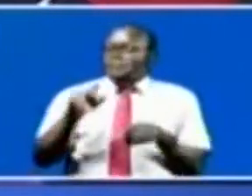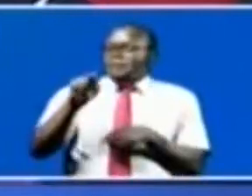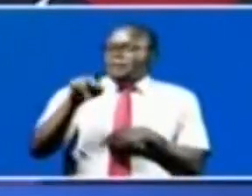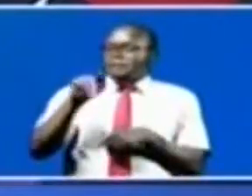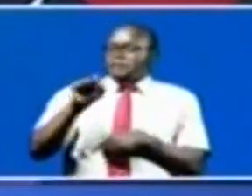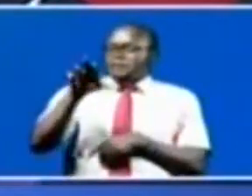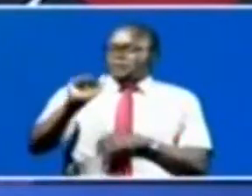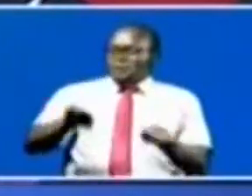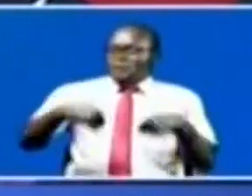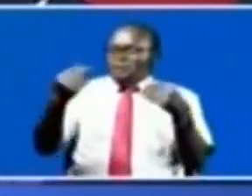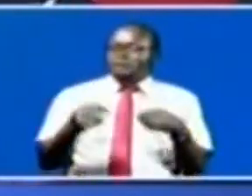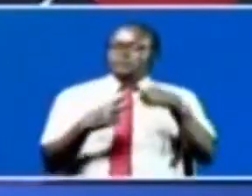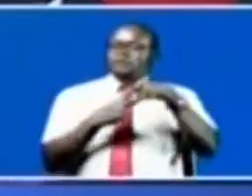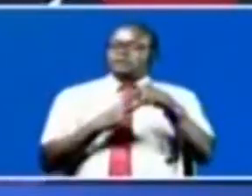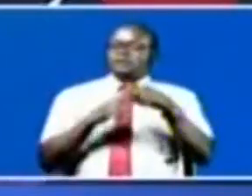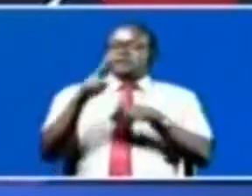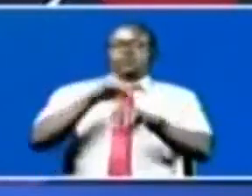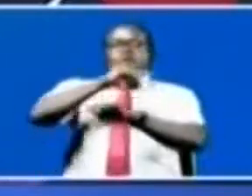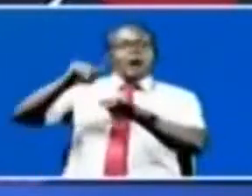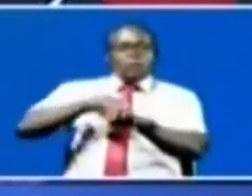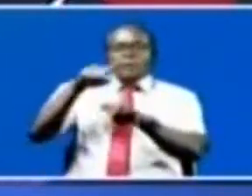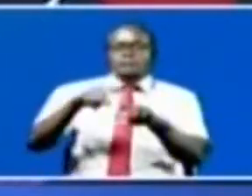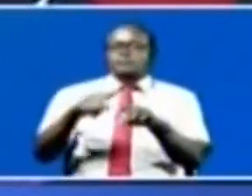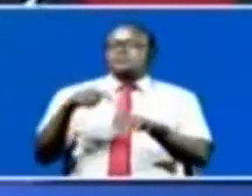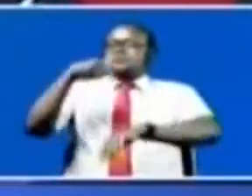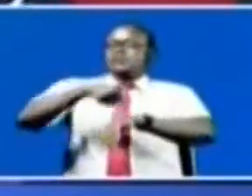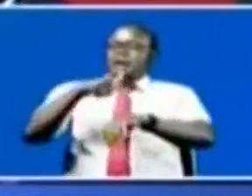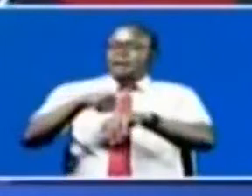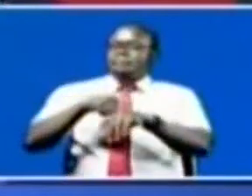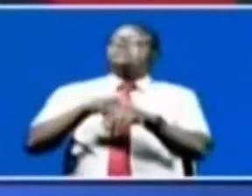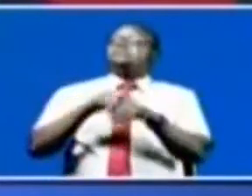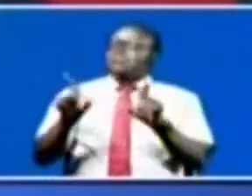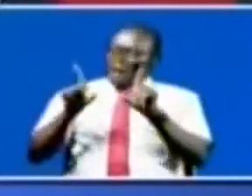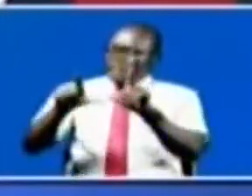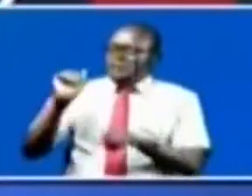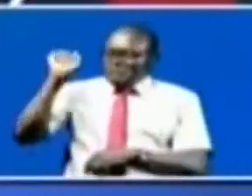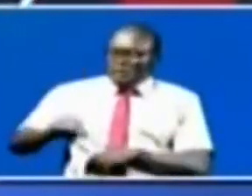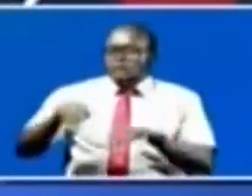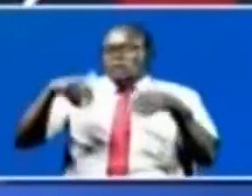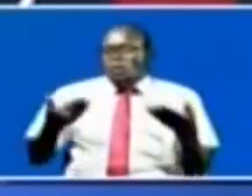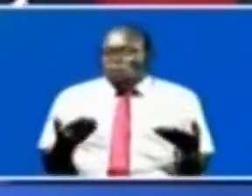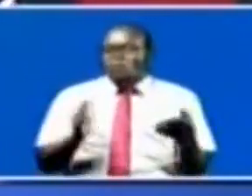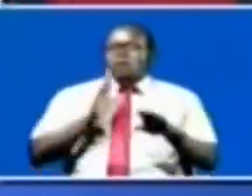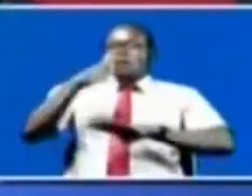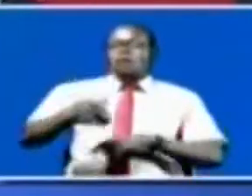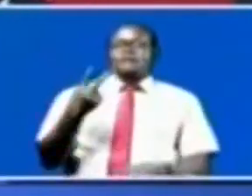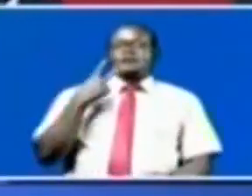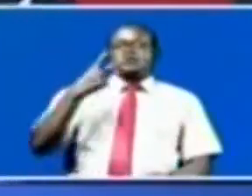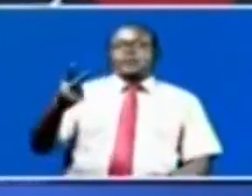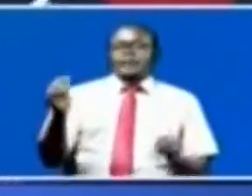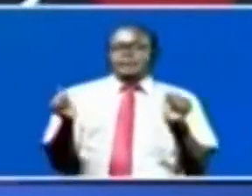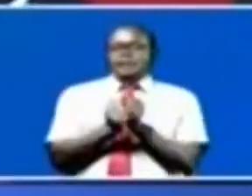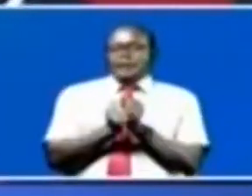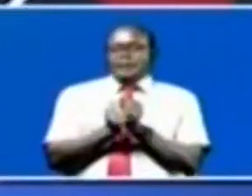are giving you 72 hours ultimum time. It's either you renew our licenses, which are more than 210 as